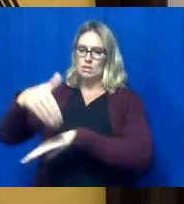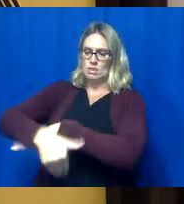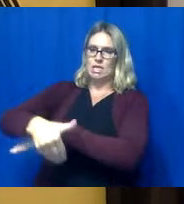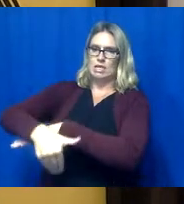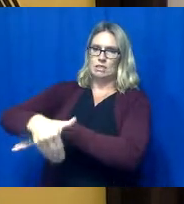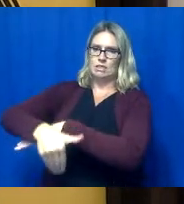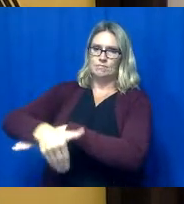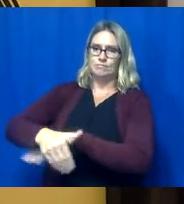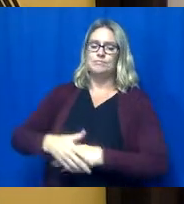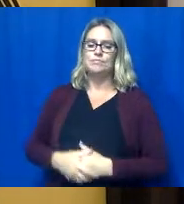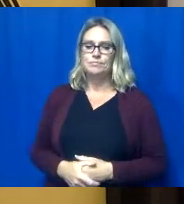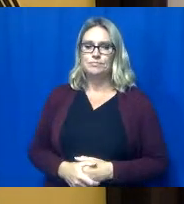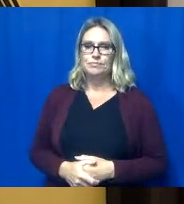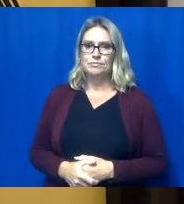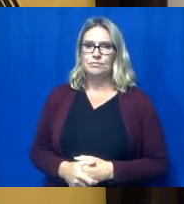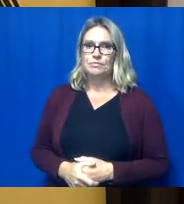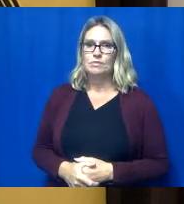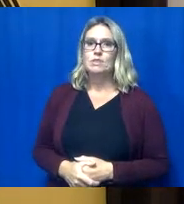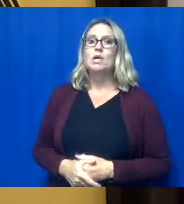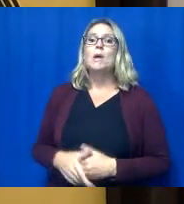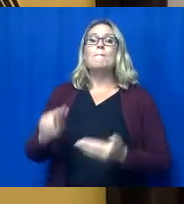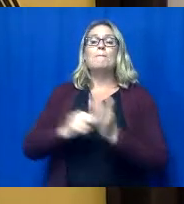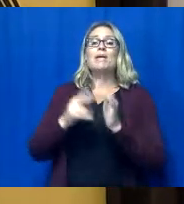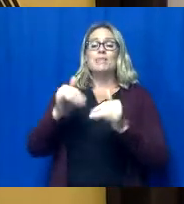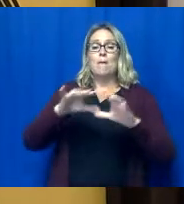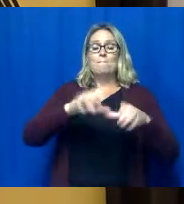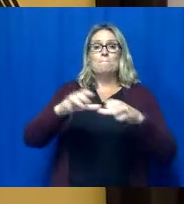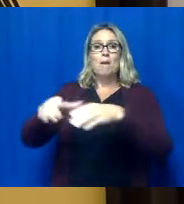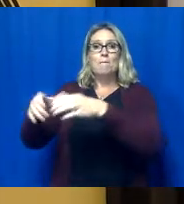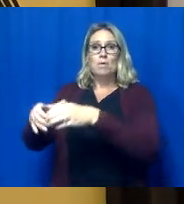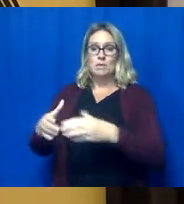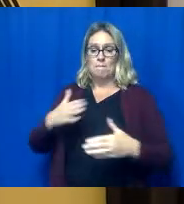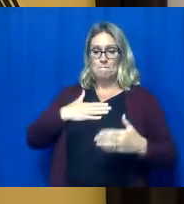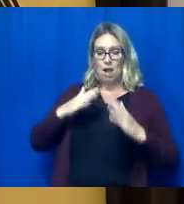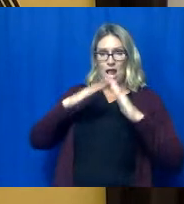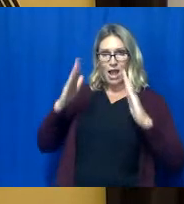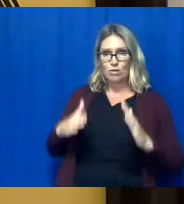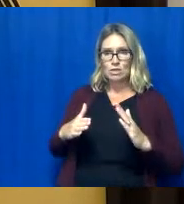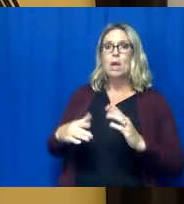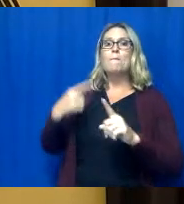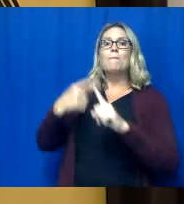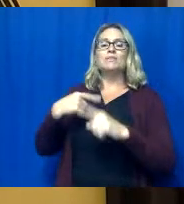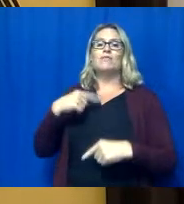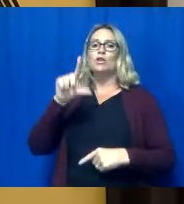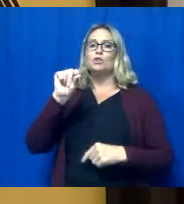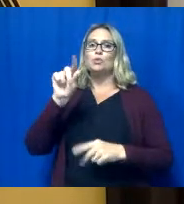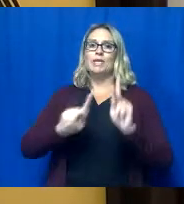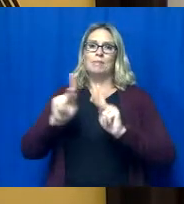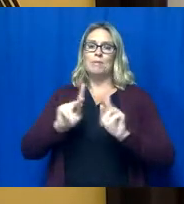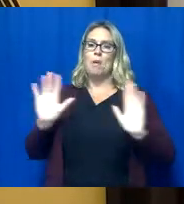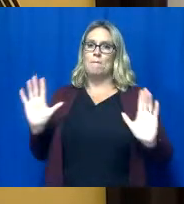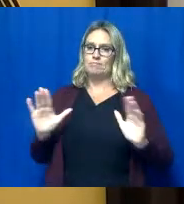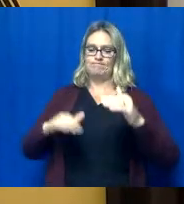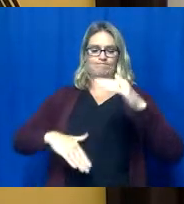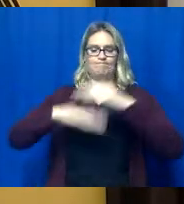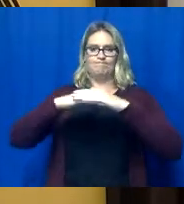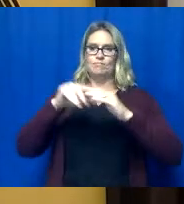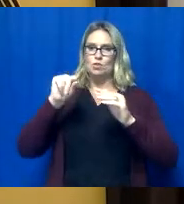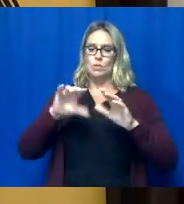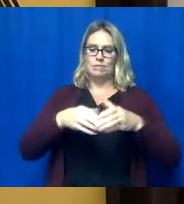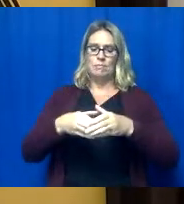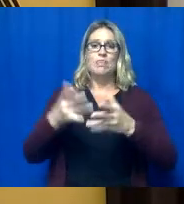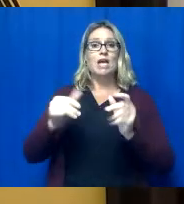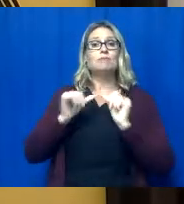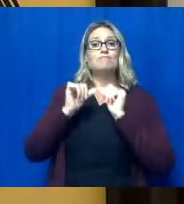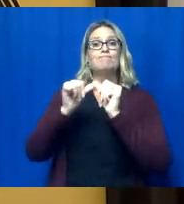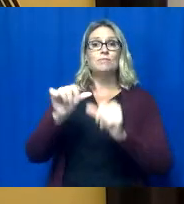order, there is a return to household bubbles, which will include your household plus up to 20 consistent contacts. The steady 20